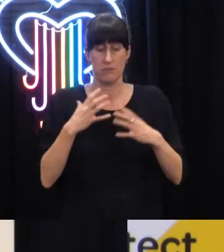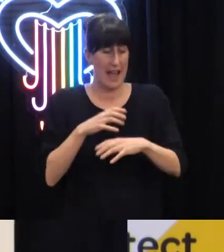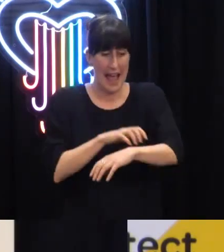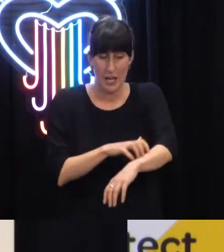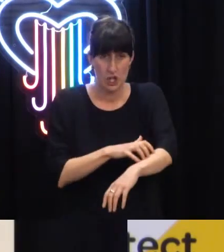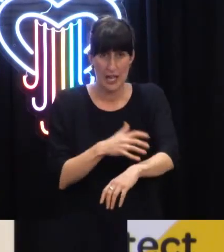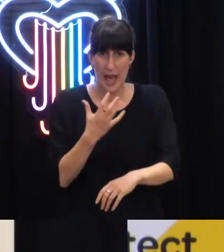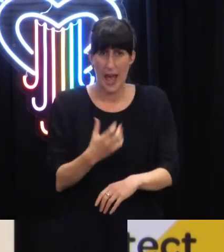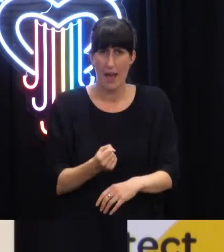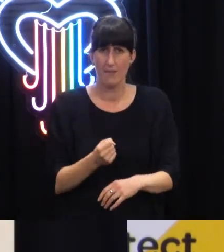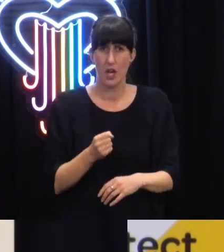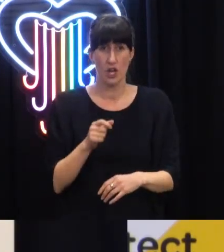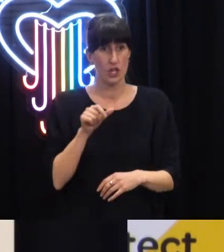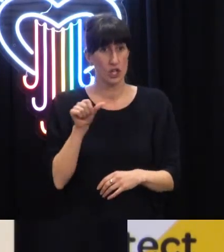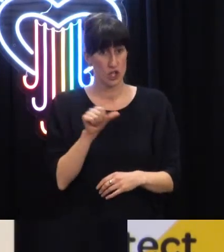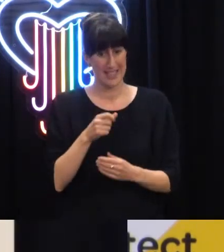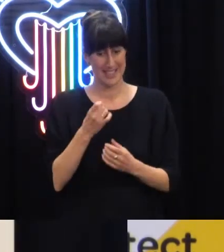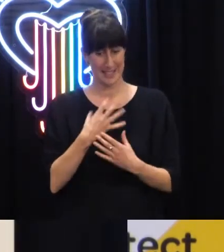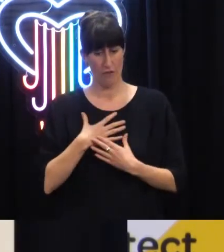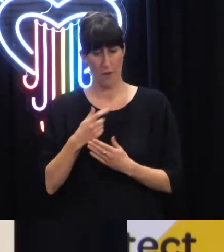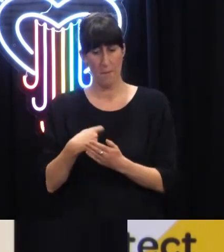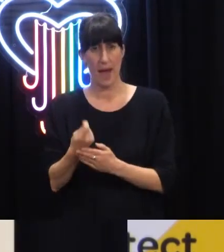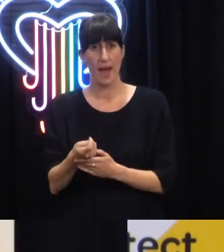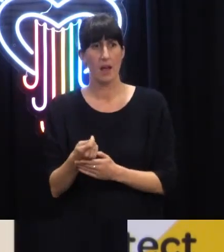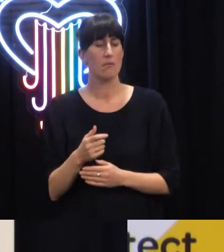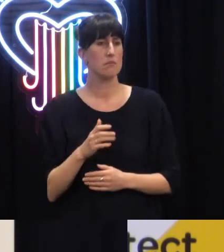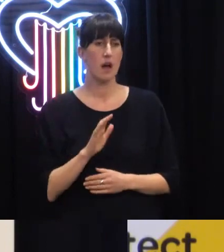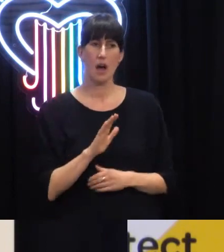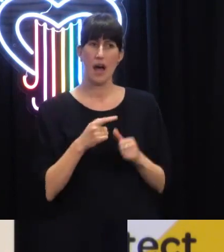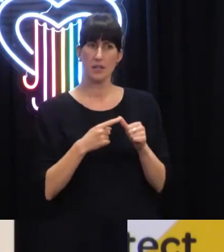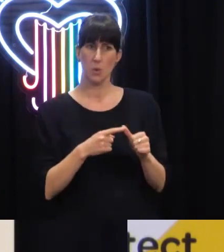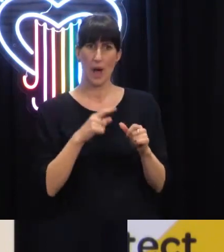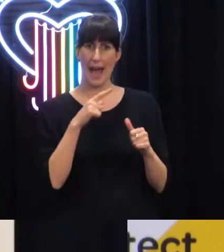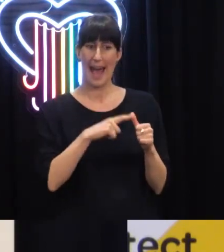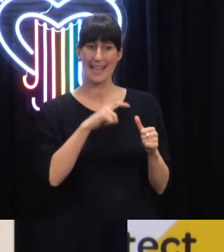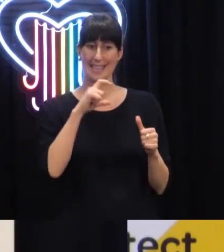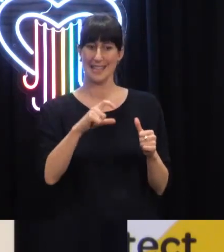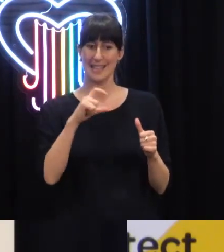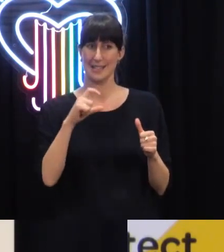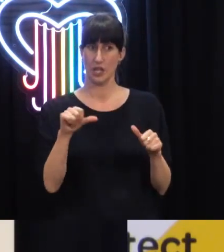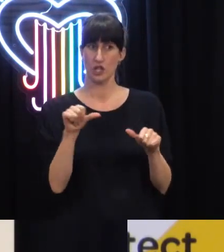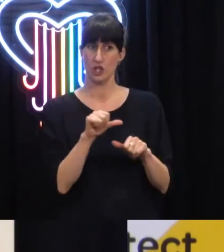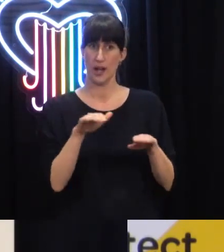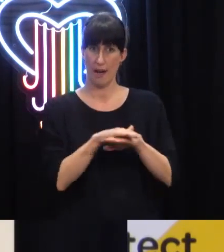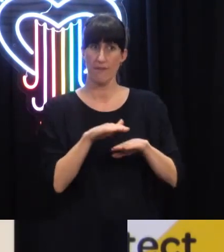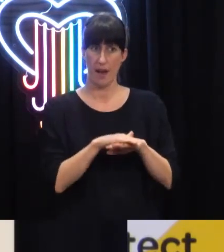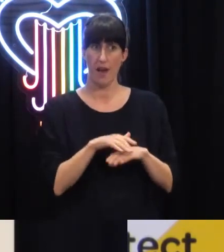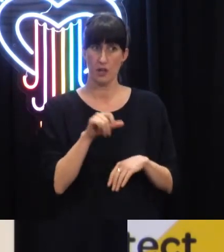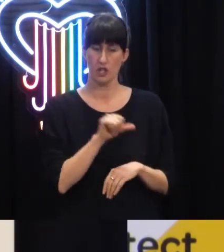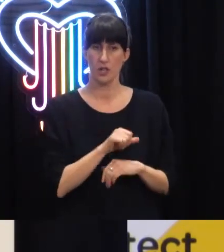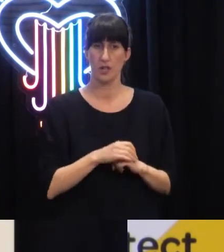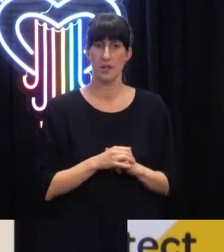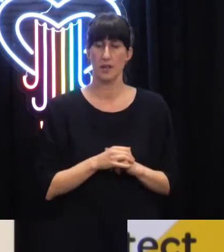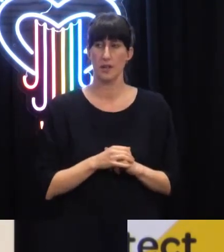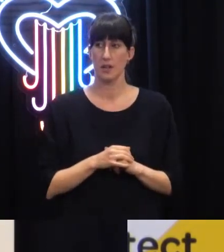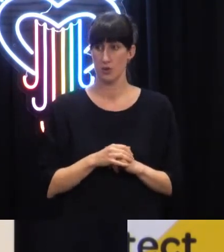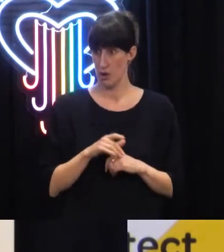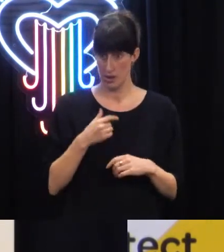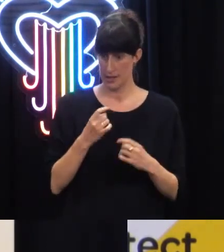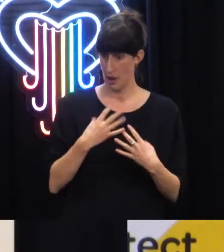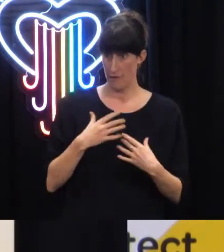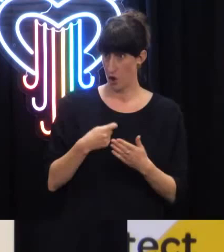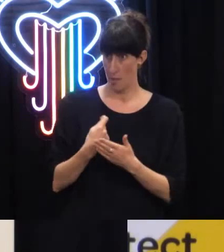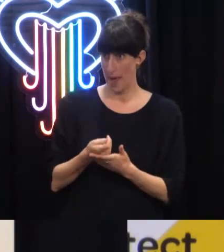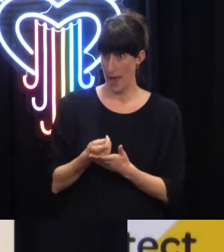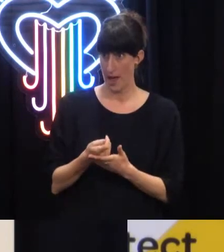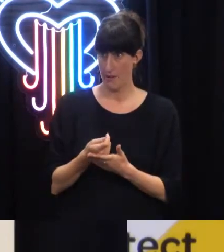So they shouldn't be charged if they need some kind of medical attendance? No, there is. There's already